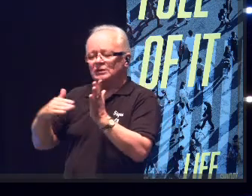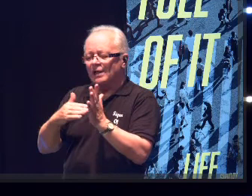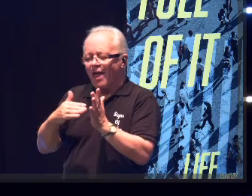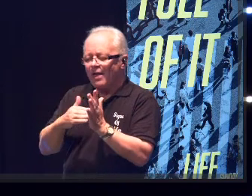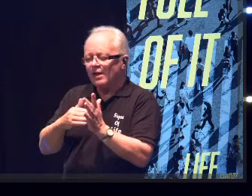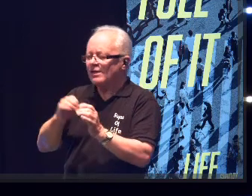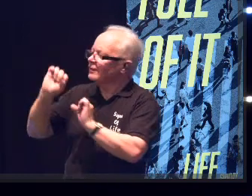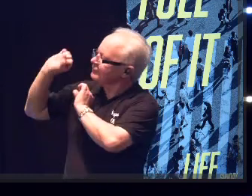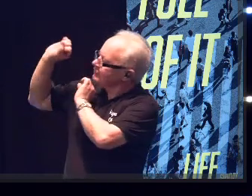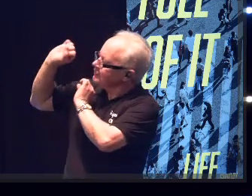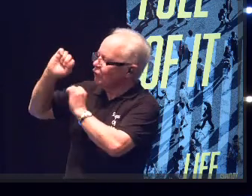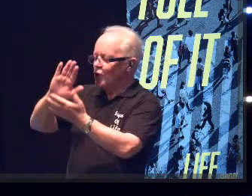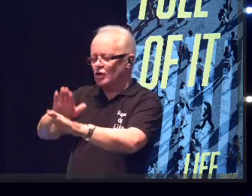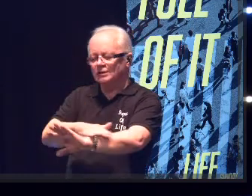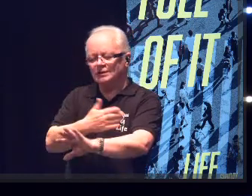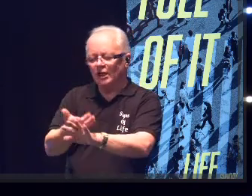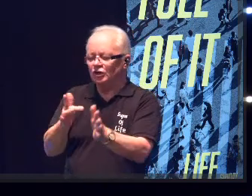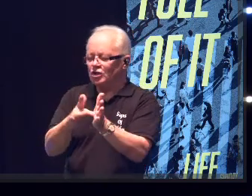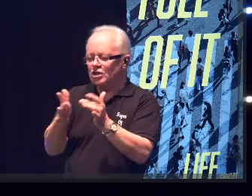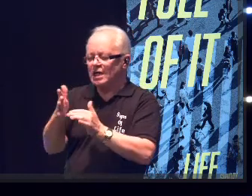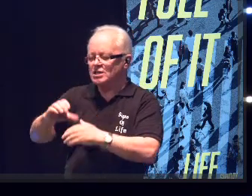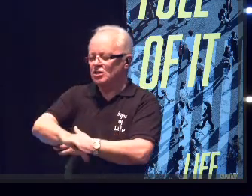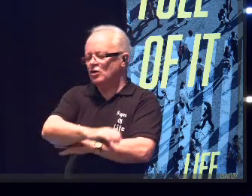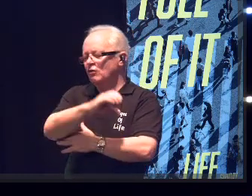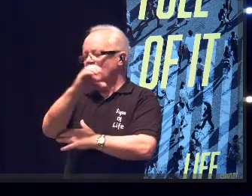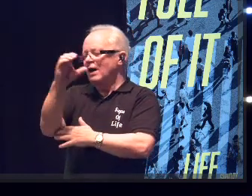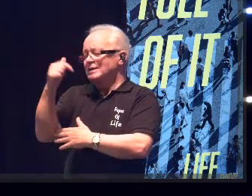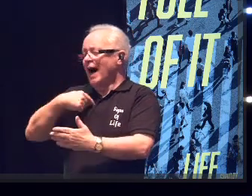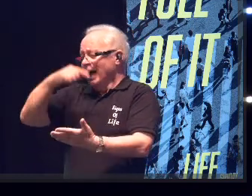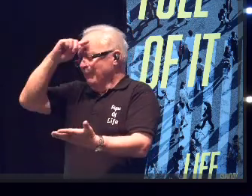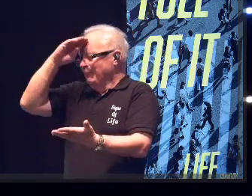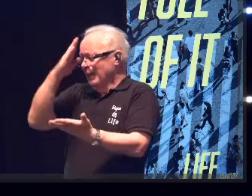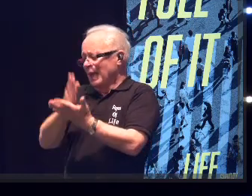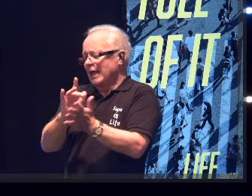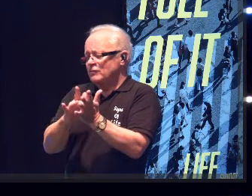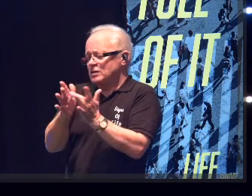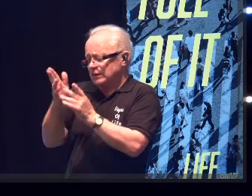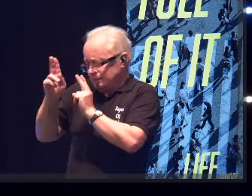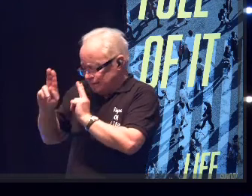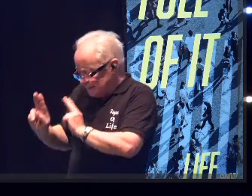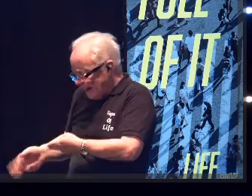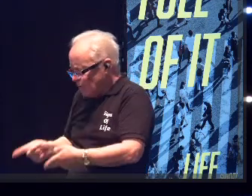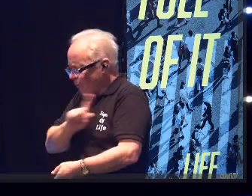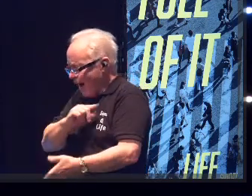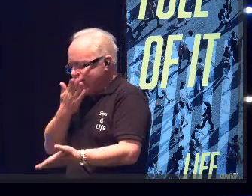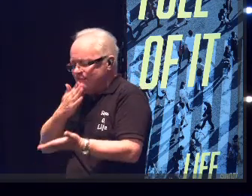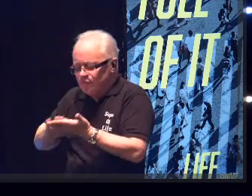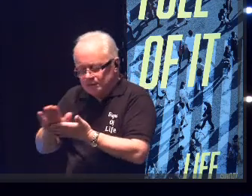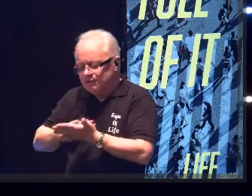for your Son, Jesus Christ. I believe he died to forgive my